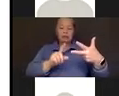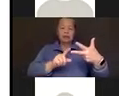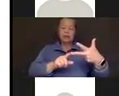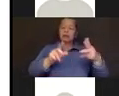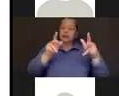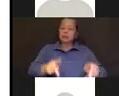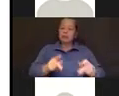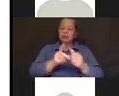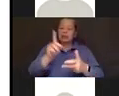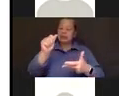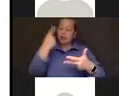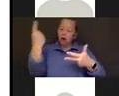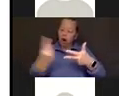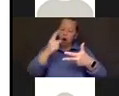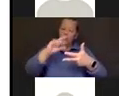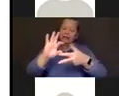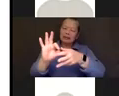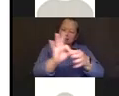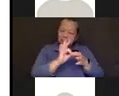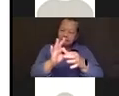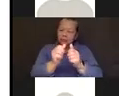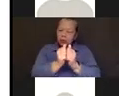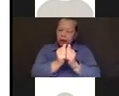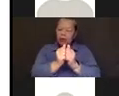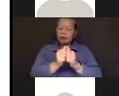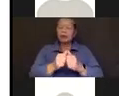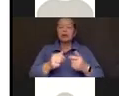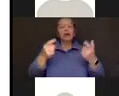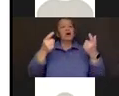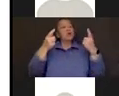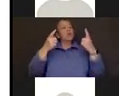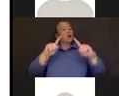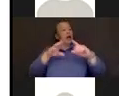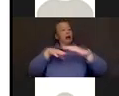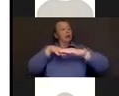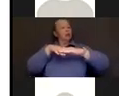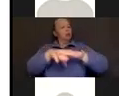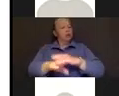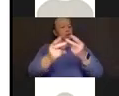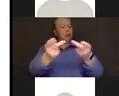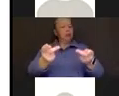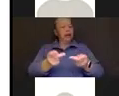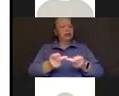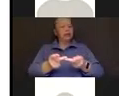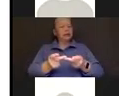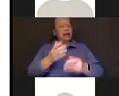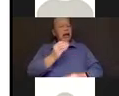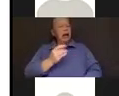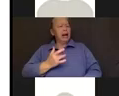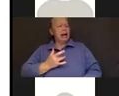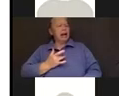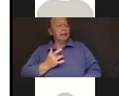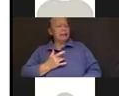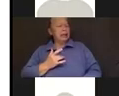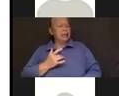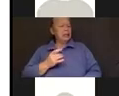person with a disability. So when I go into a space and I'm sensing and